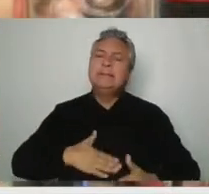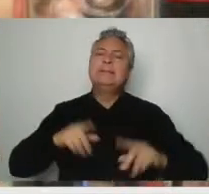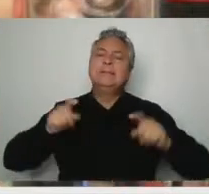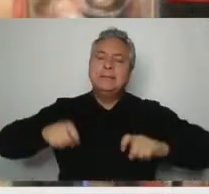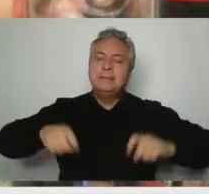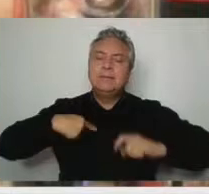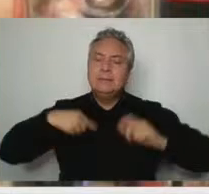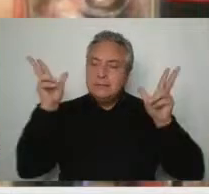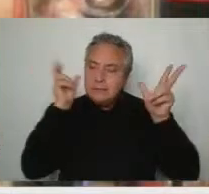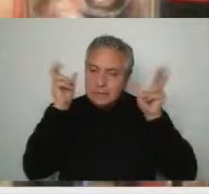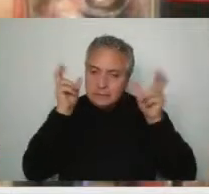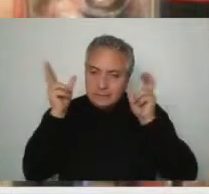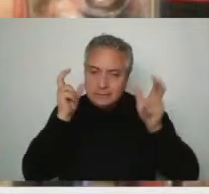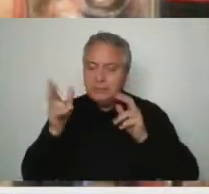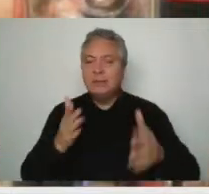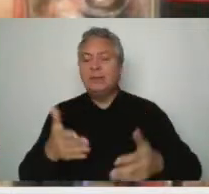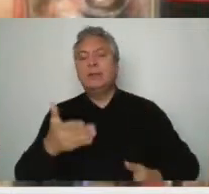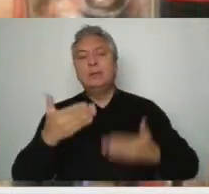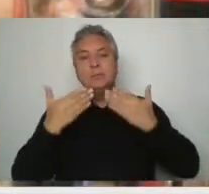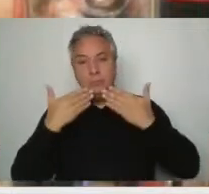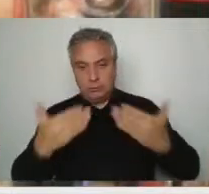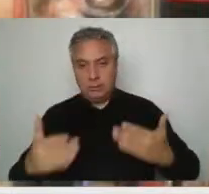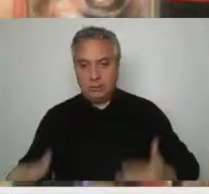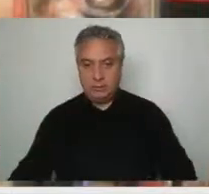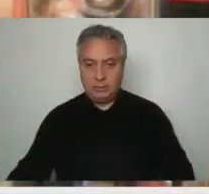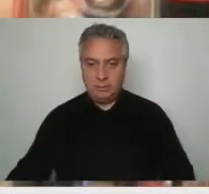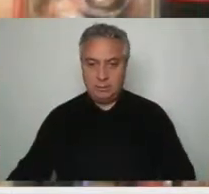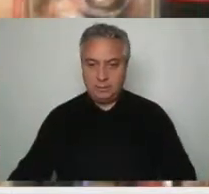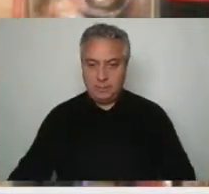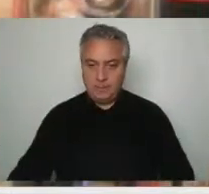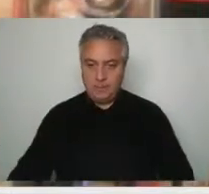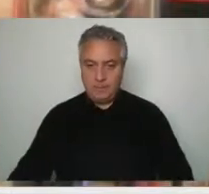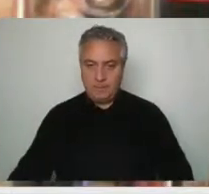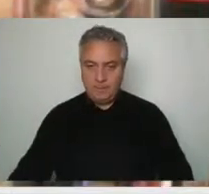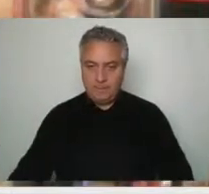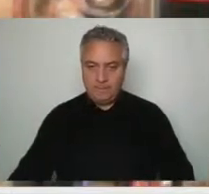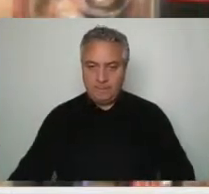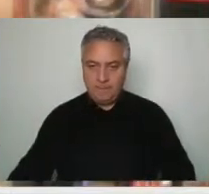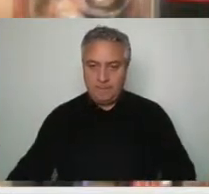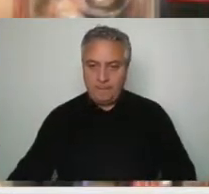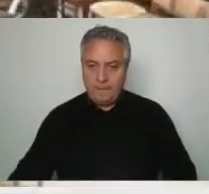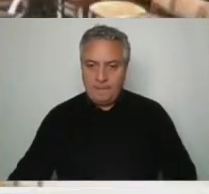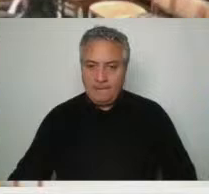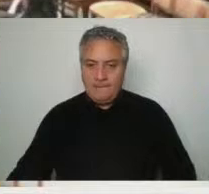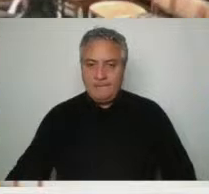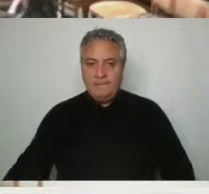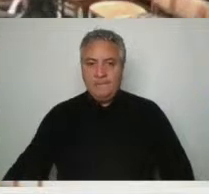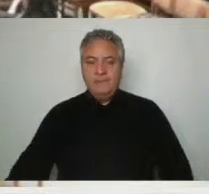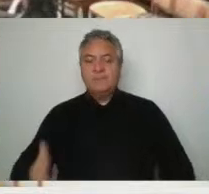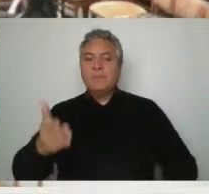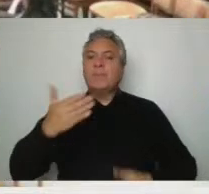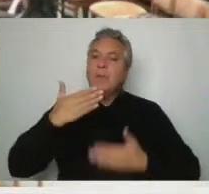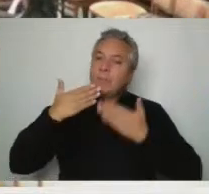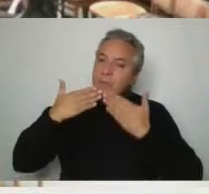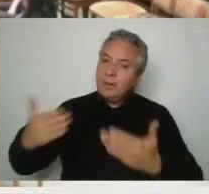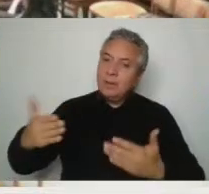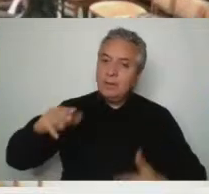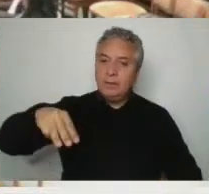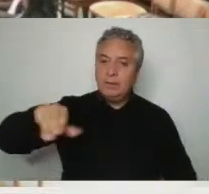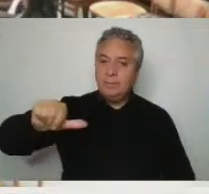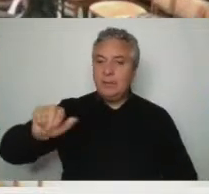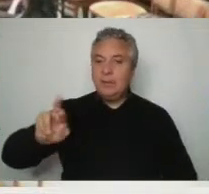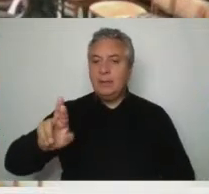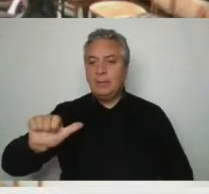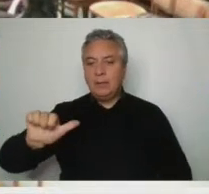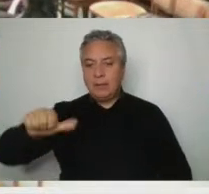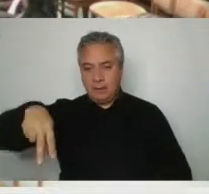characteristics, etc. And if there were to be more information out there, we are open to suggestions. Thank you. Thank you, Mariana, and